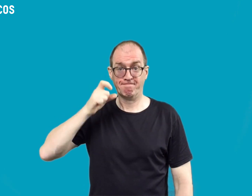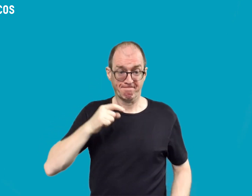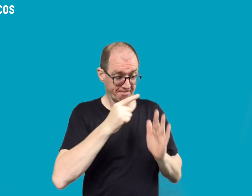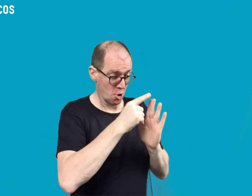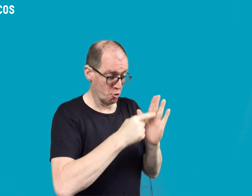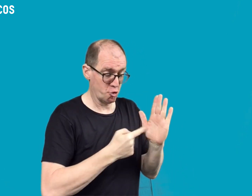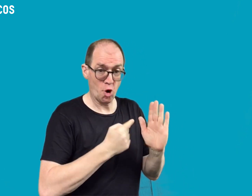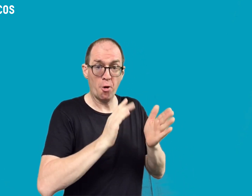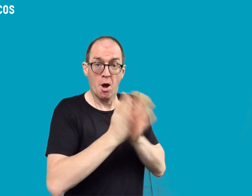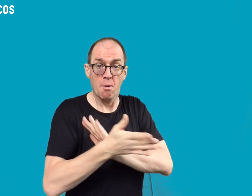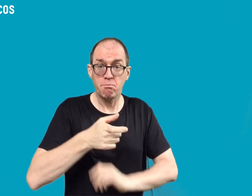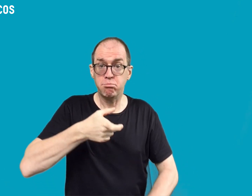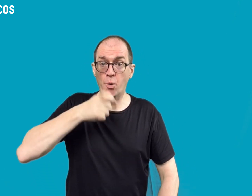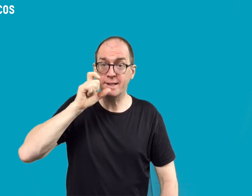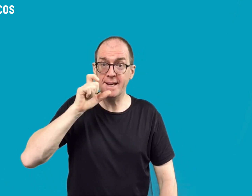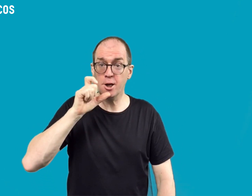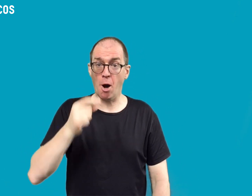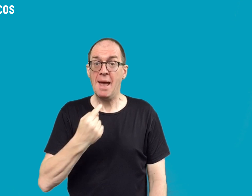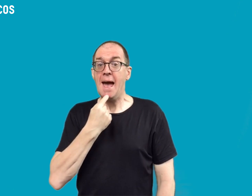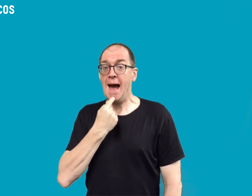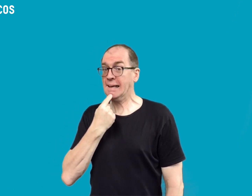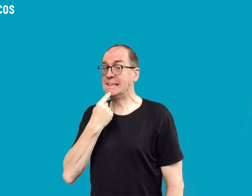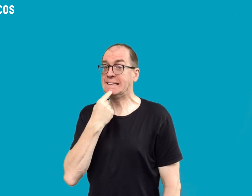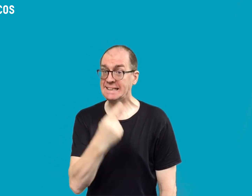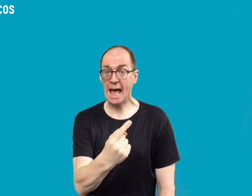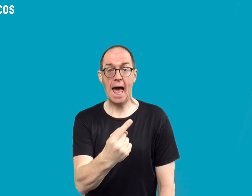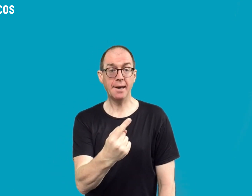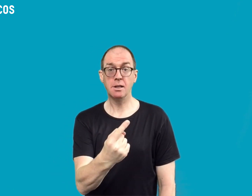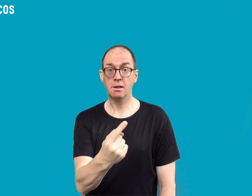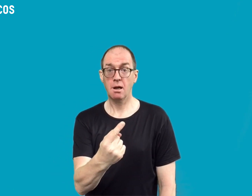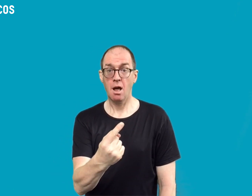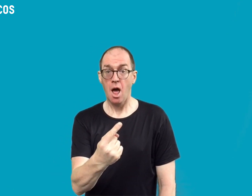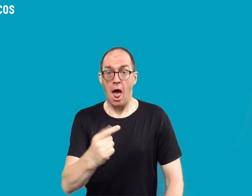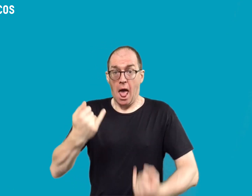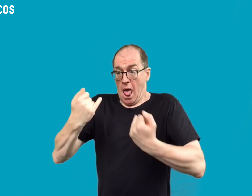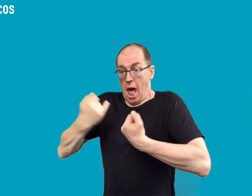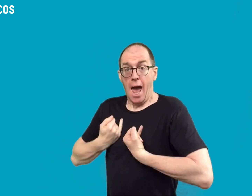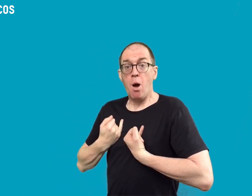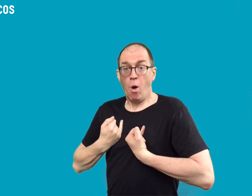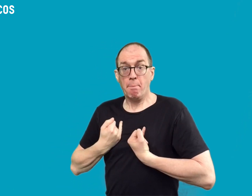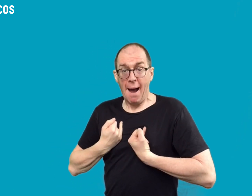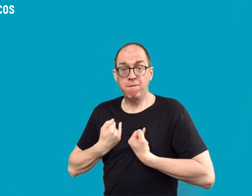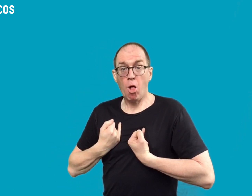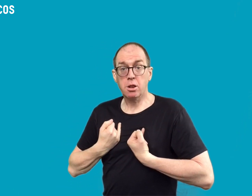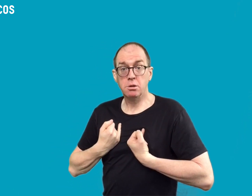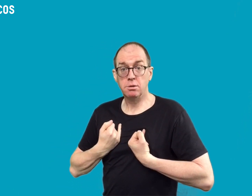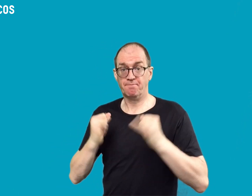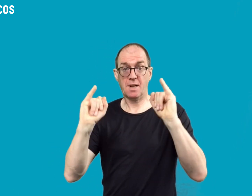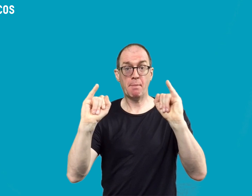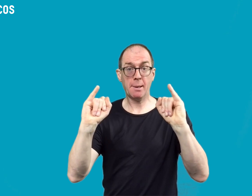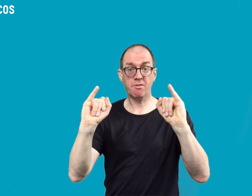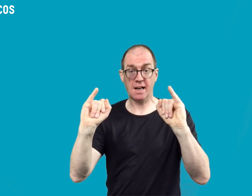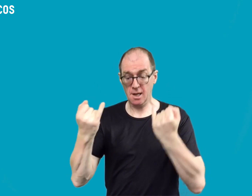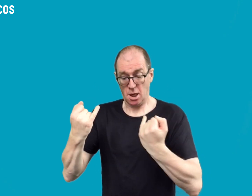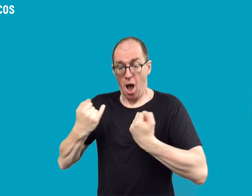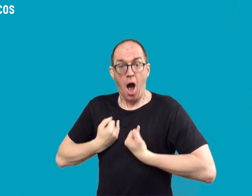drink. John broke a teacup. And he said, it was my fault.